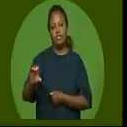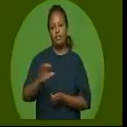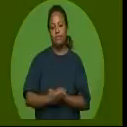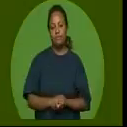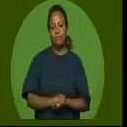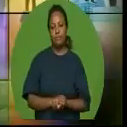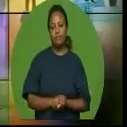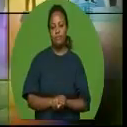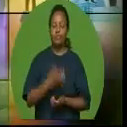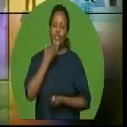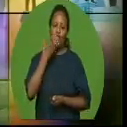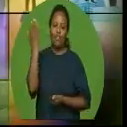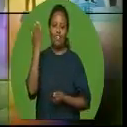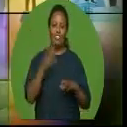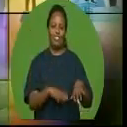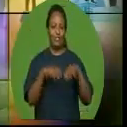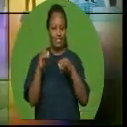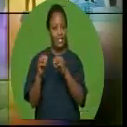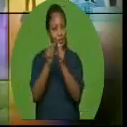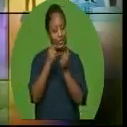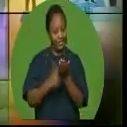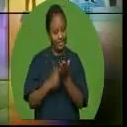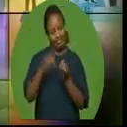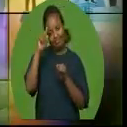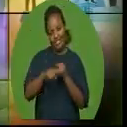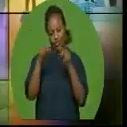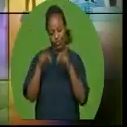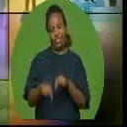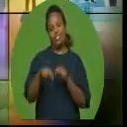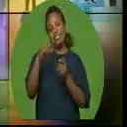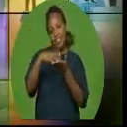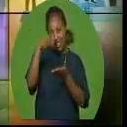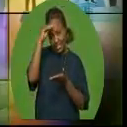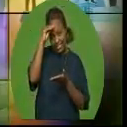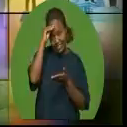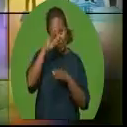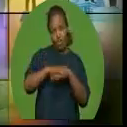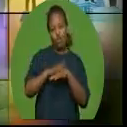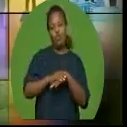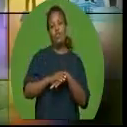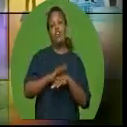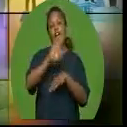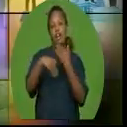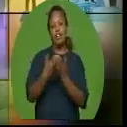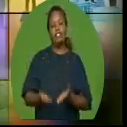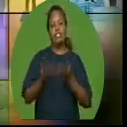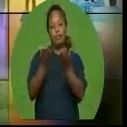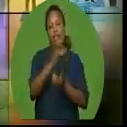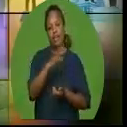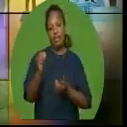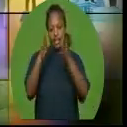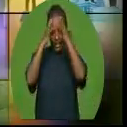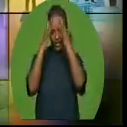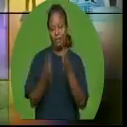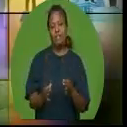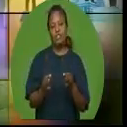curves. Well, students, with this we end today's lesson on aggregate supply